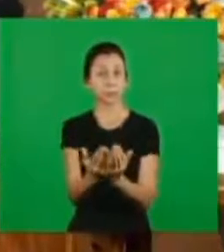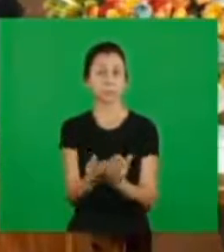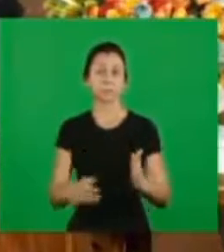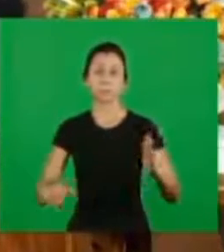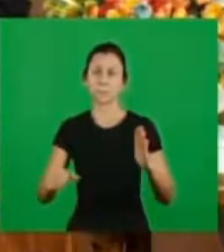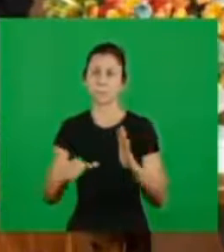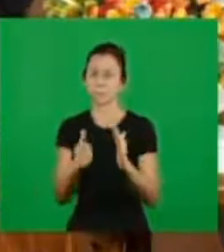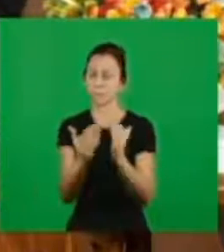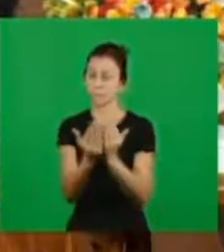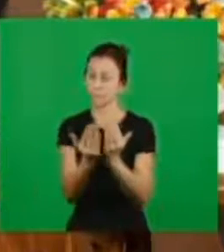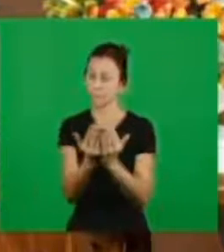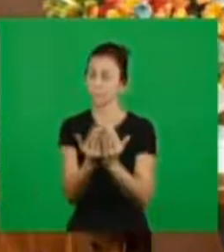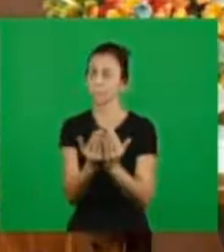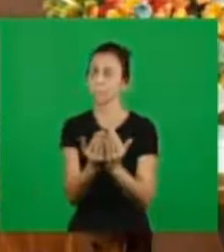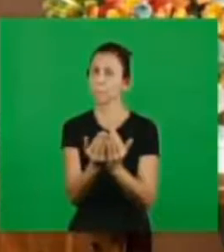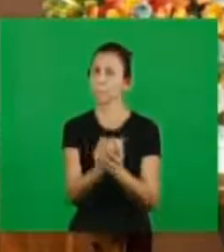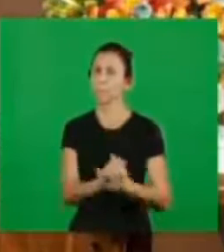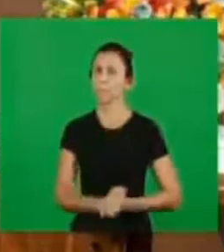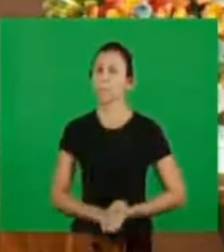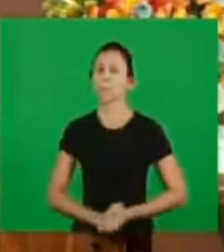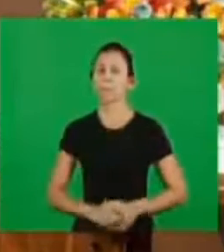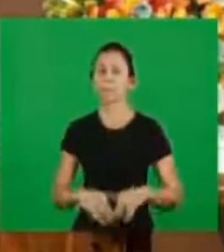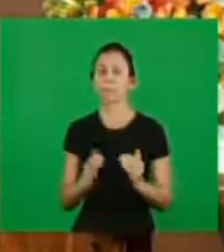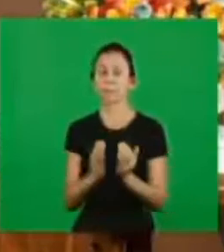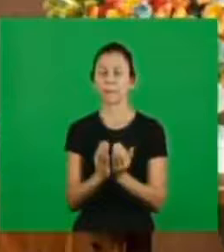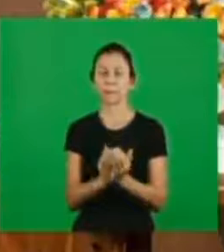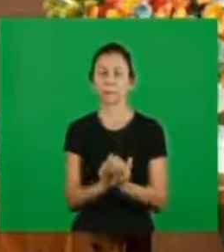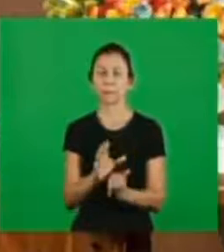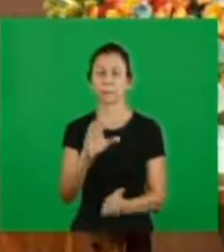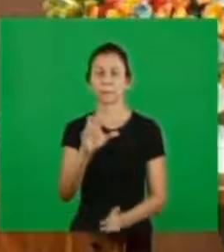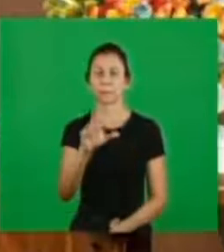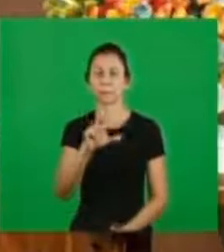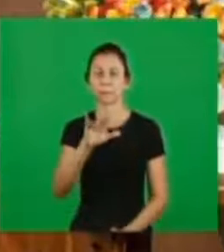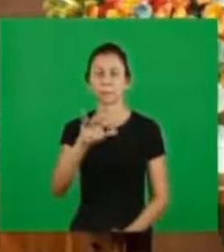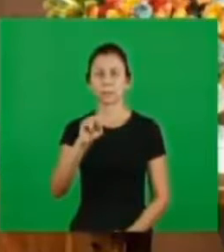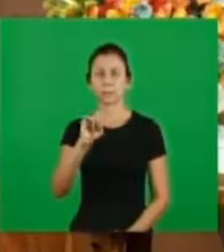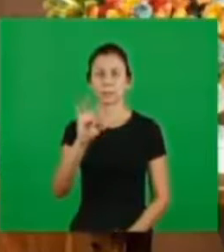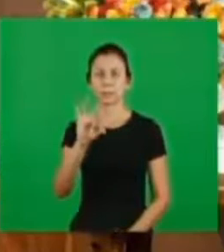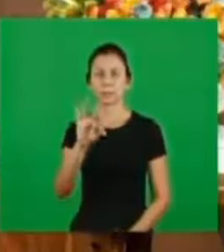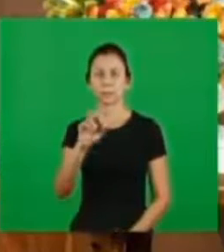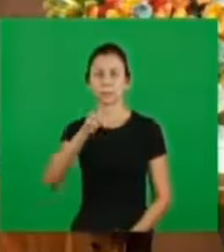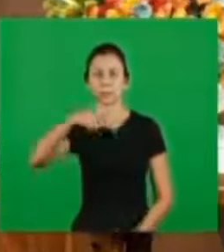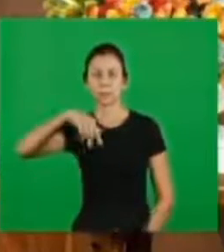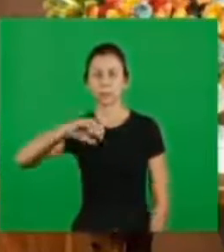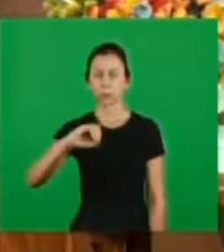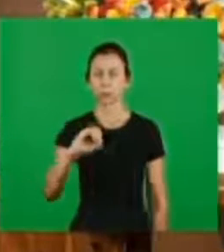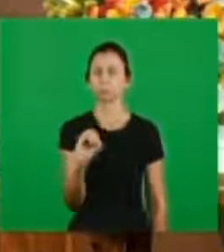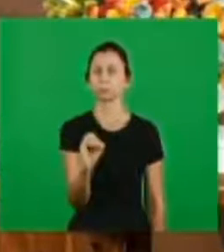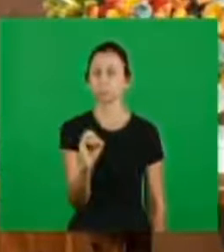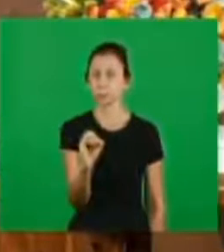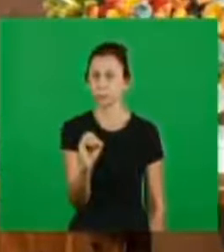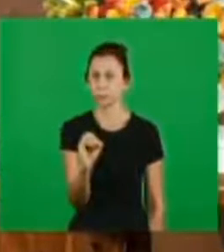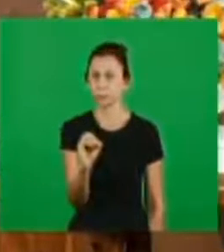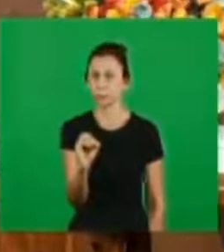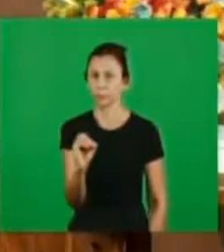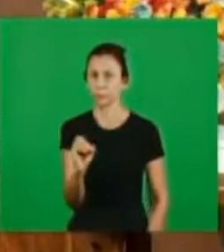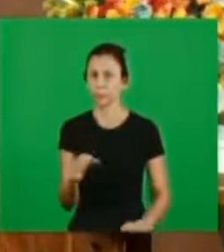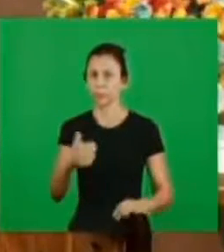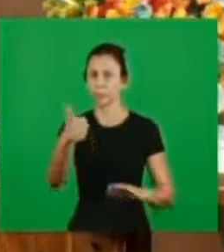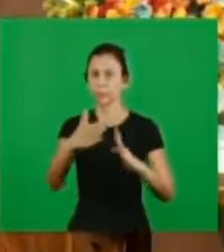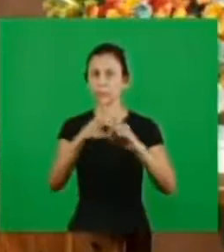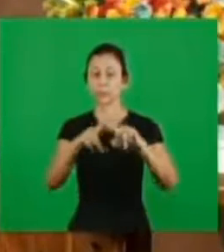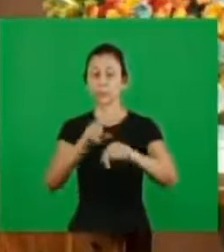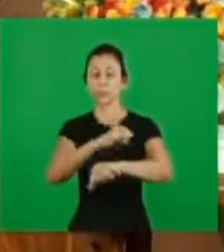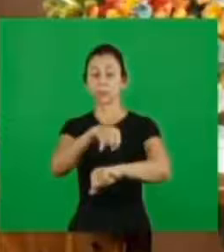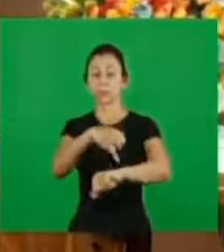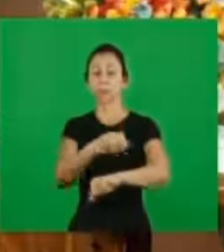time, the Christians have been called Christians. Then we see a church that was established in